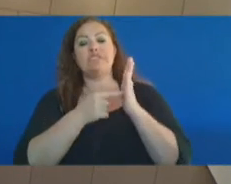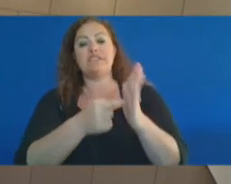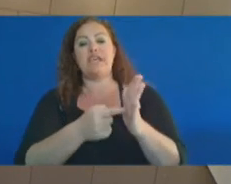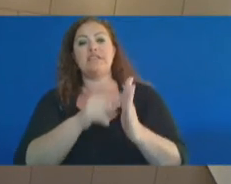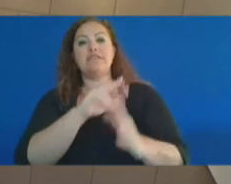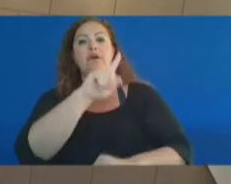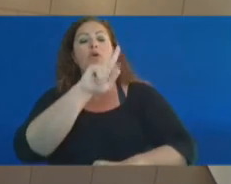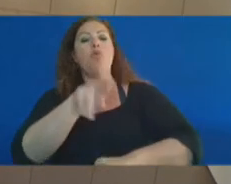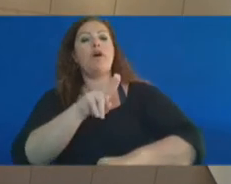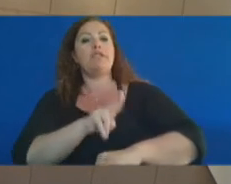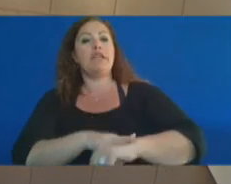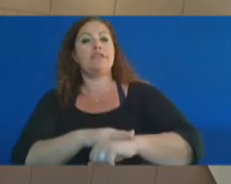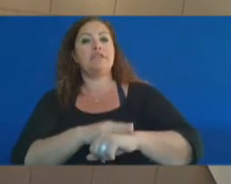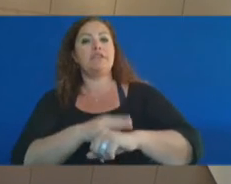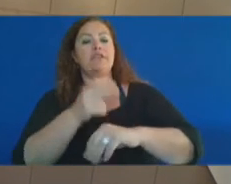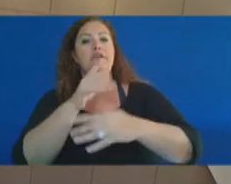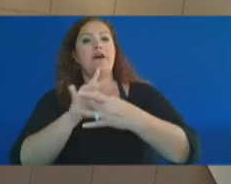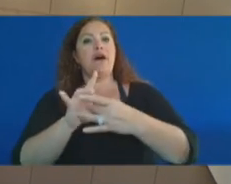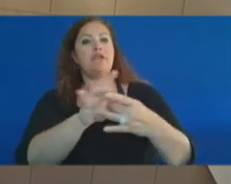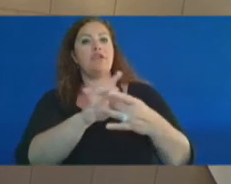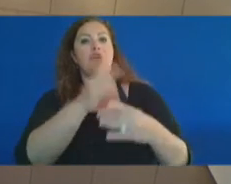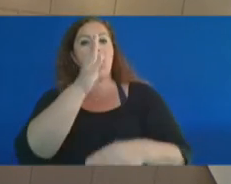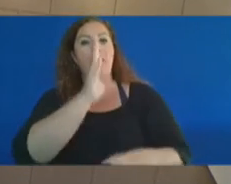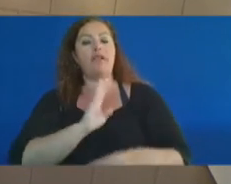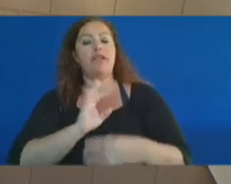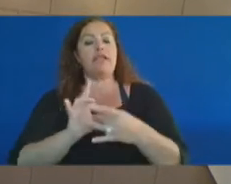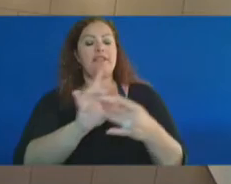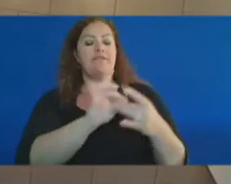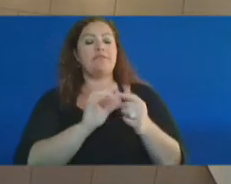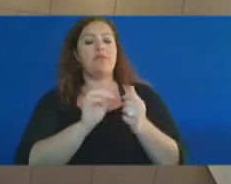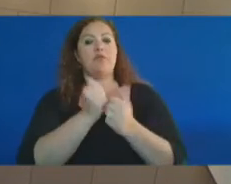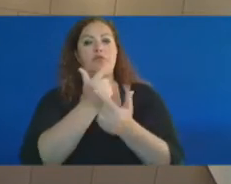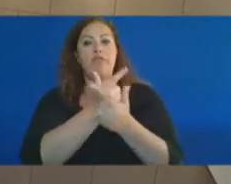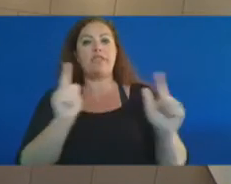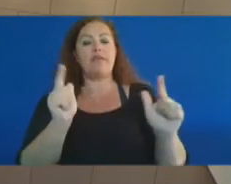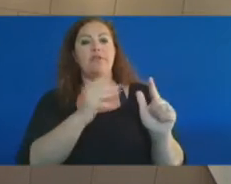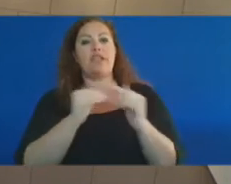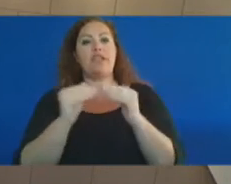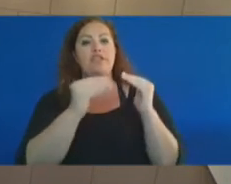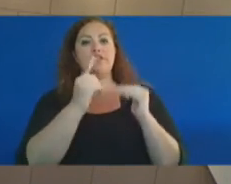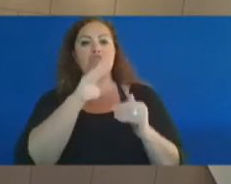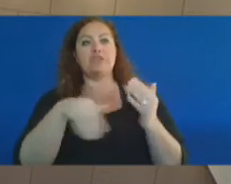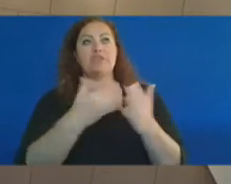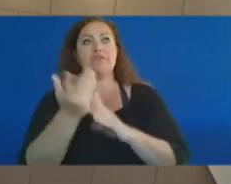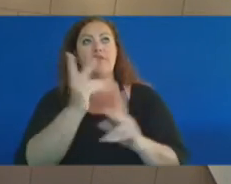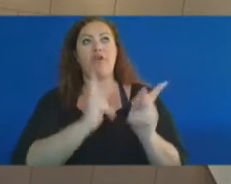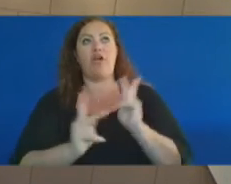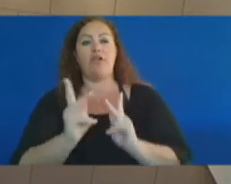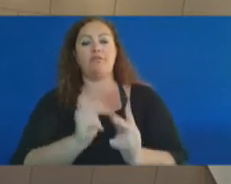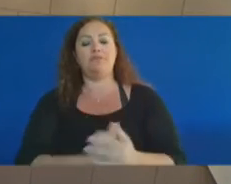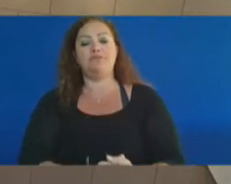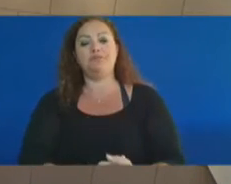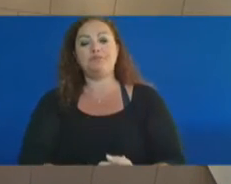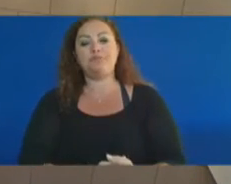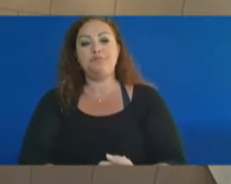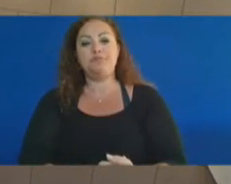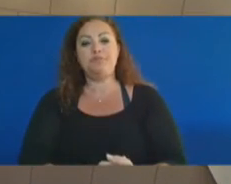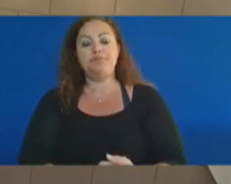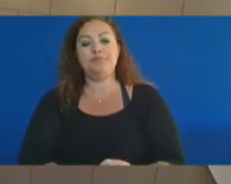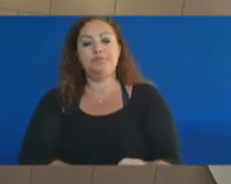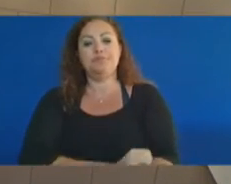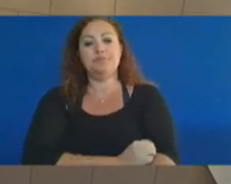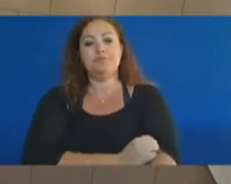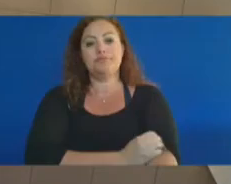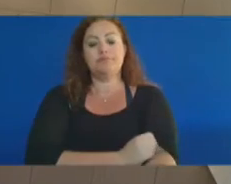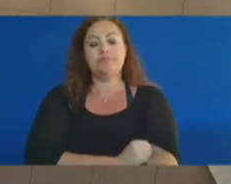stands one nation God indivisible with liberty and justice for all